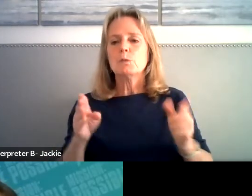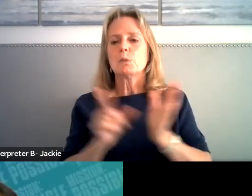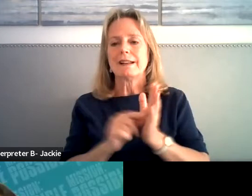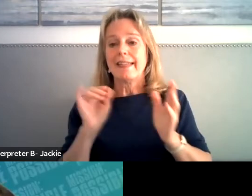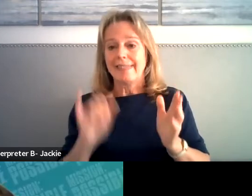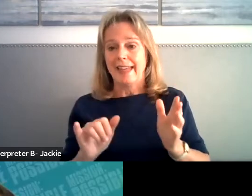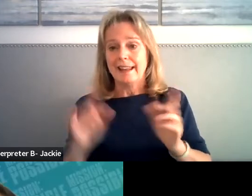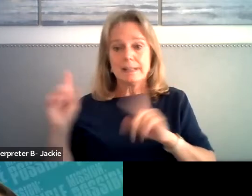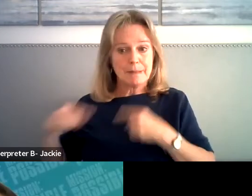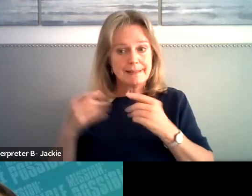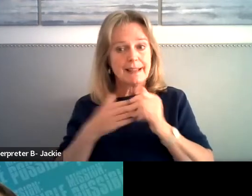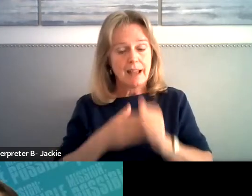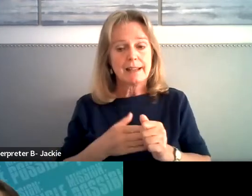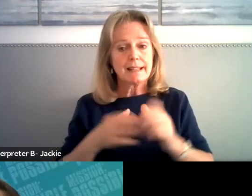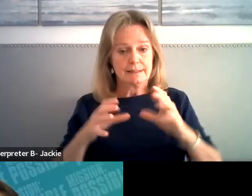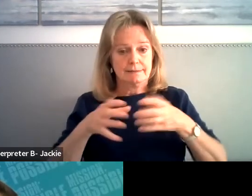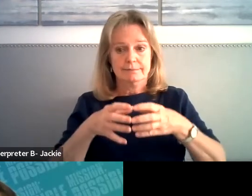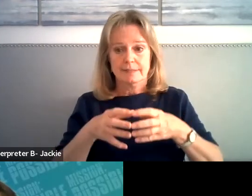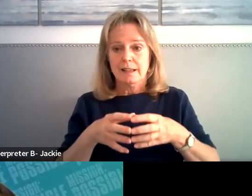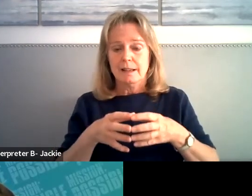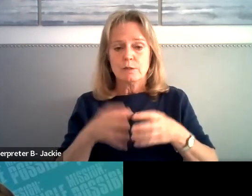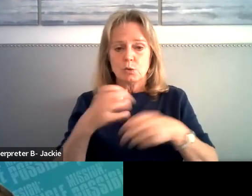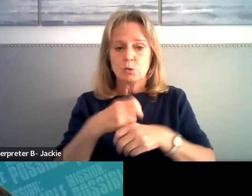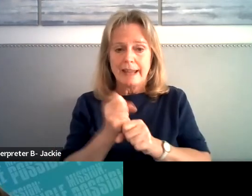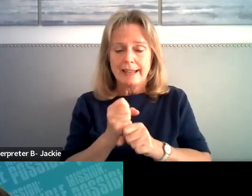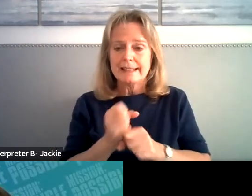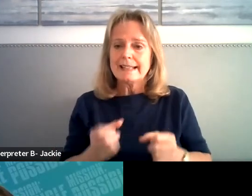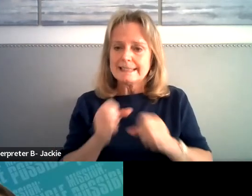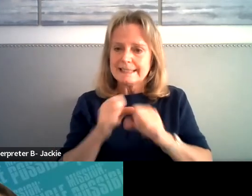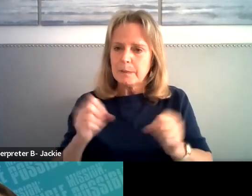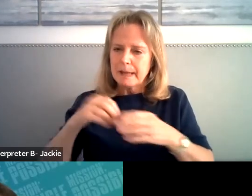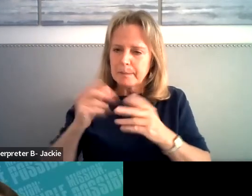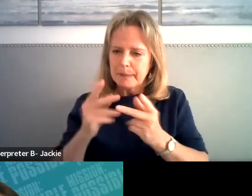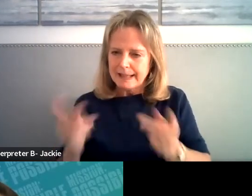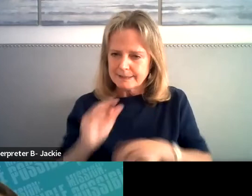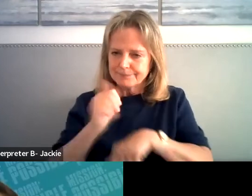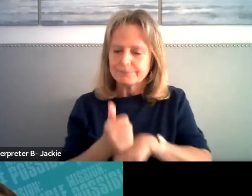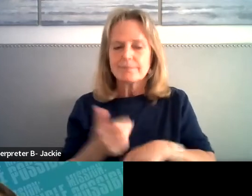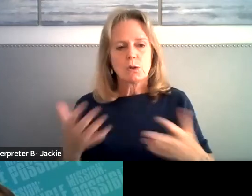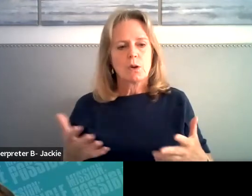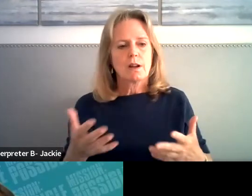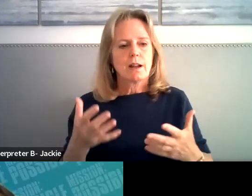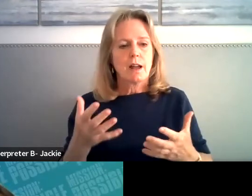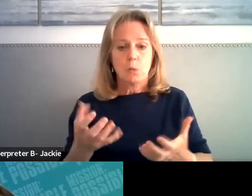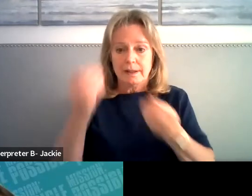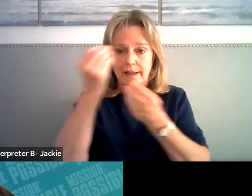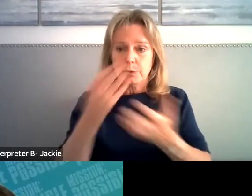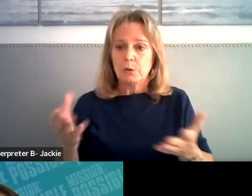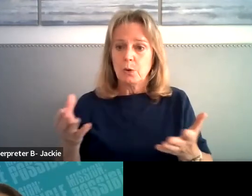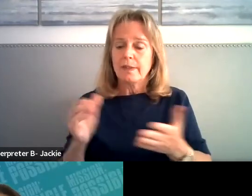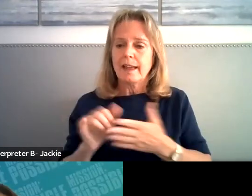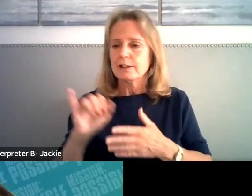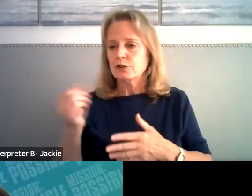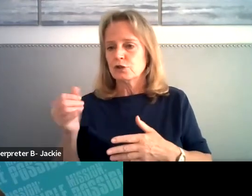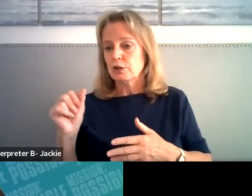has been our guiding force in creating a system in place. And I would just like to let everyone know that